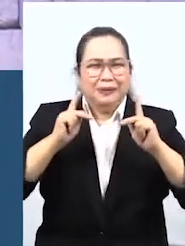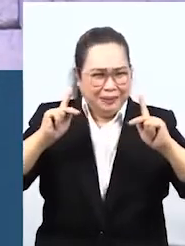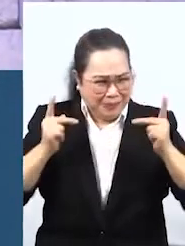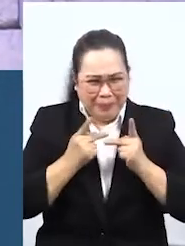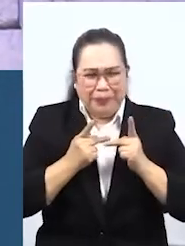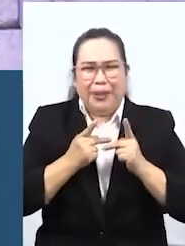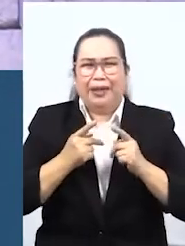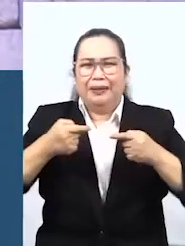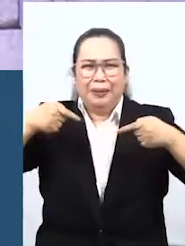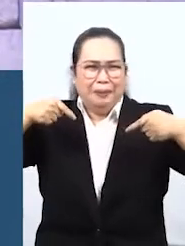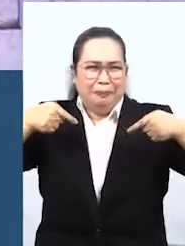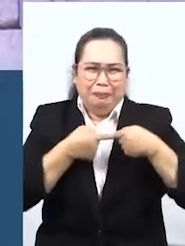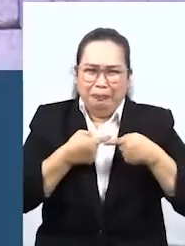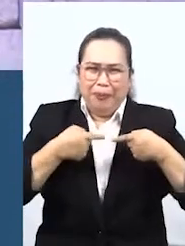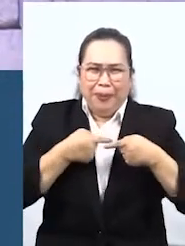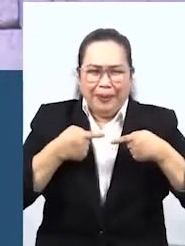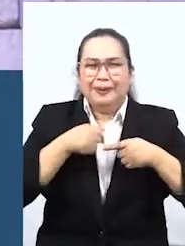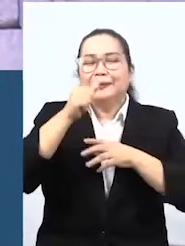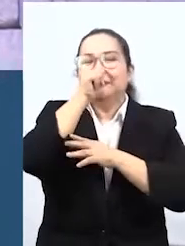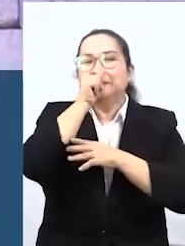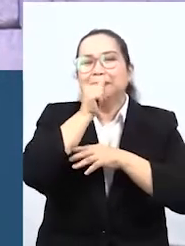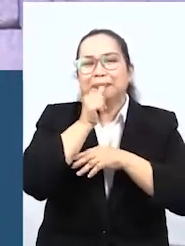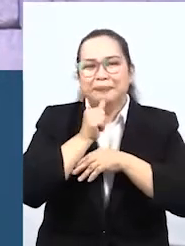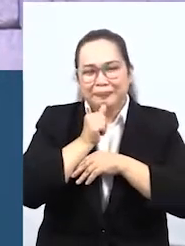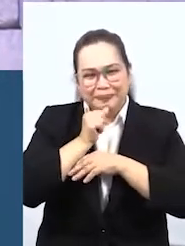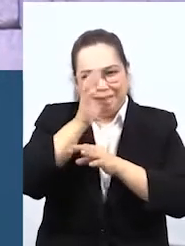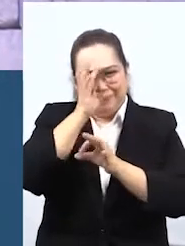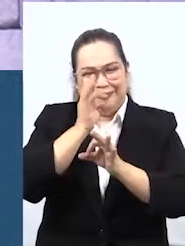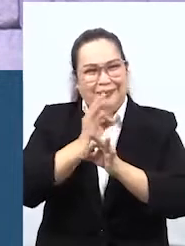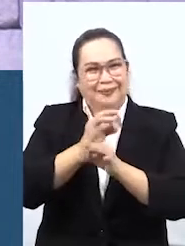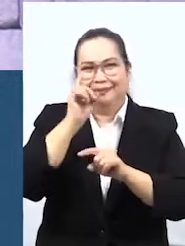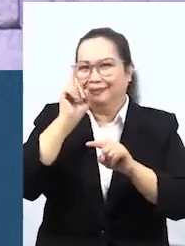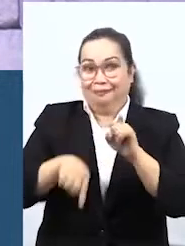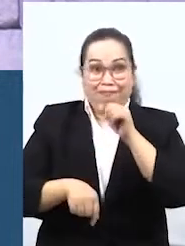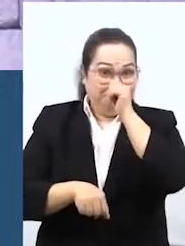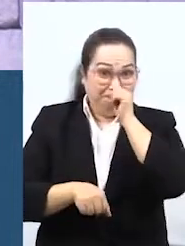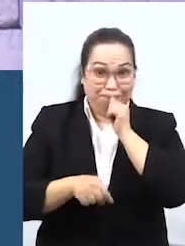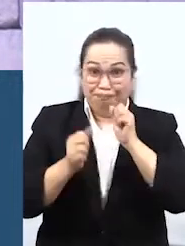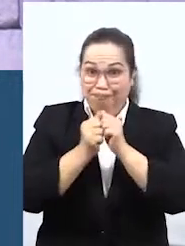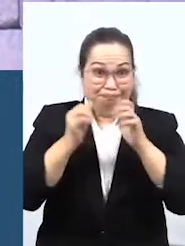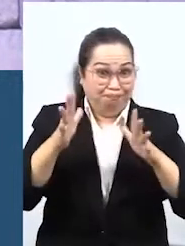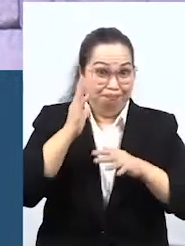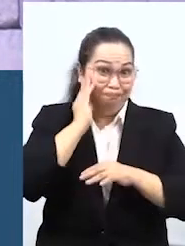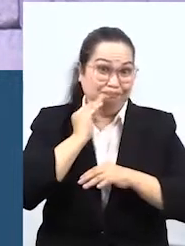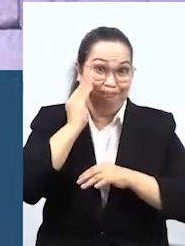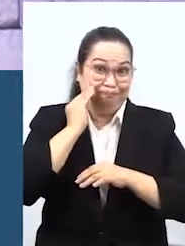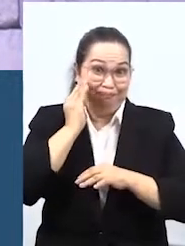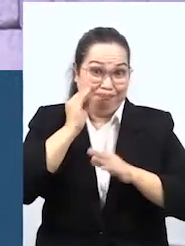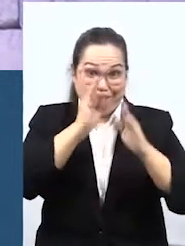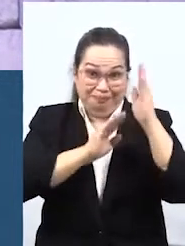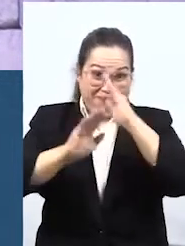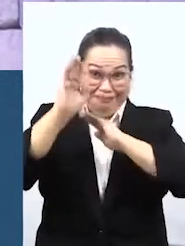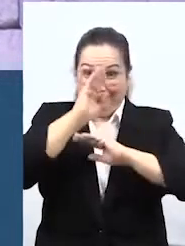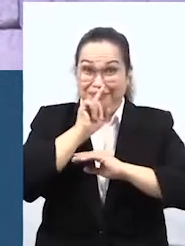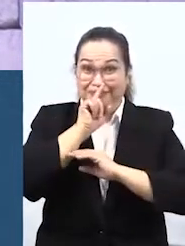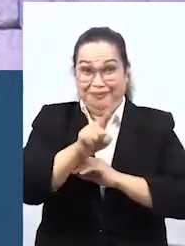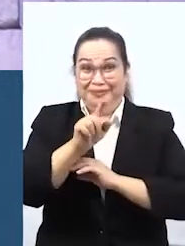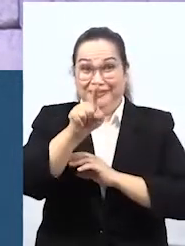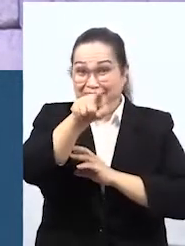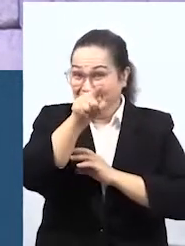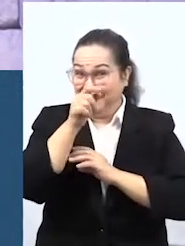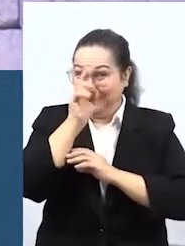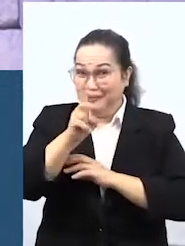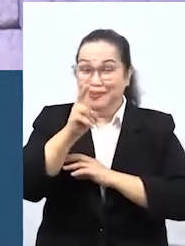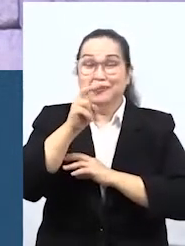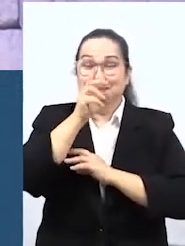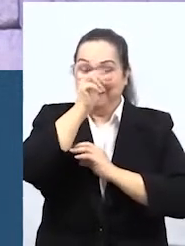birthplace of persevering faith you do not persevere when you don't go through Crisis so